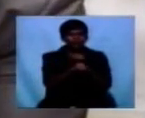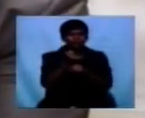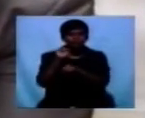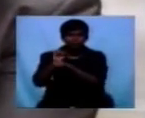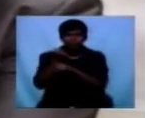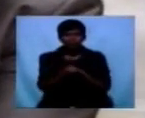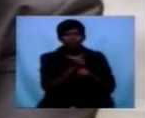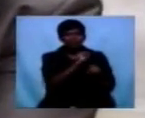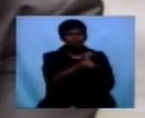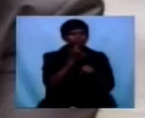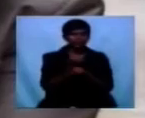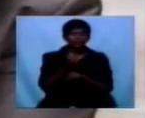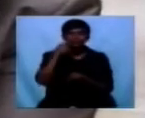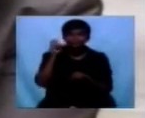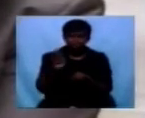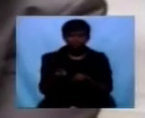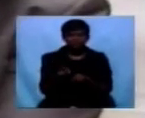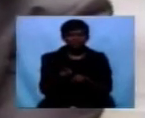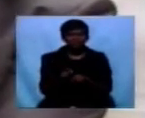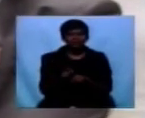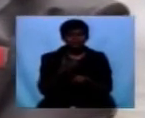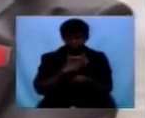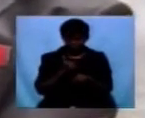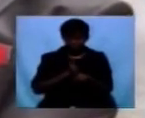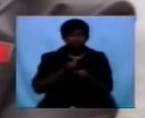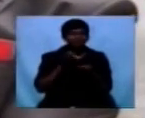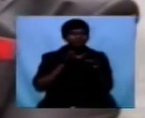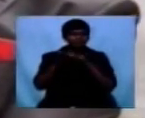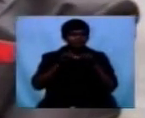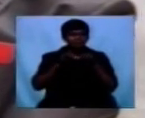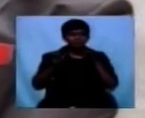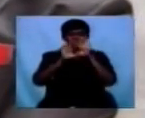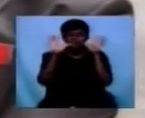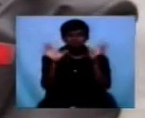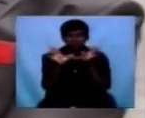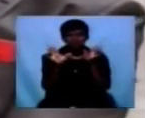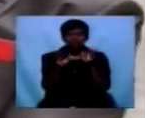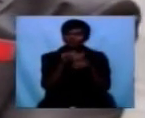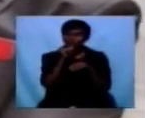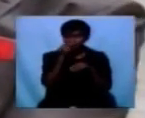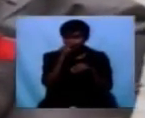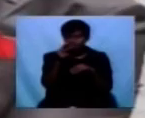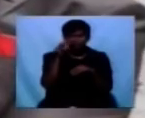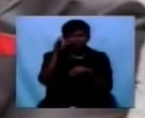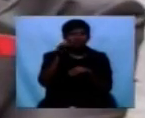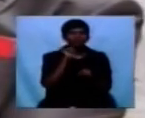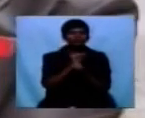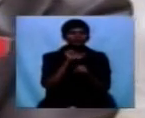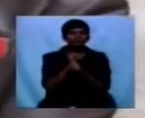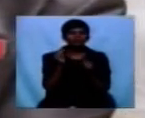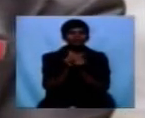to the situations. I have even stated, I am not looking forward to working with people